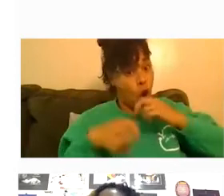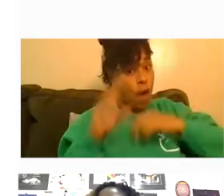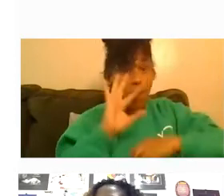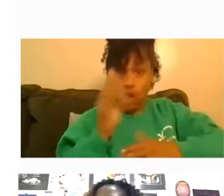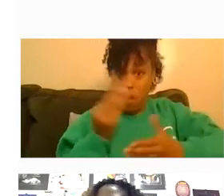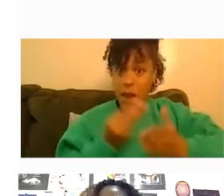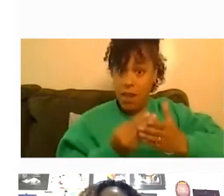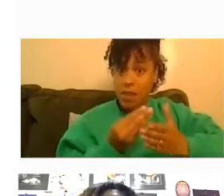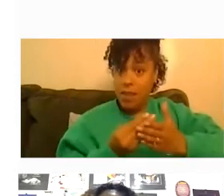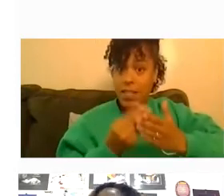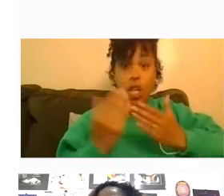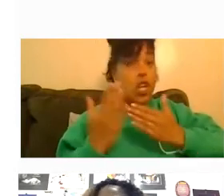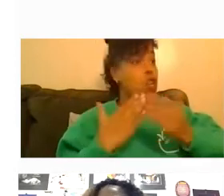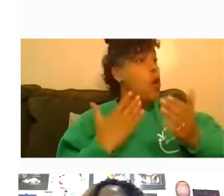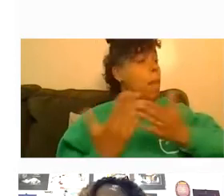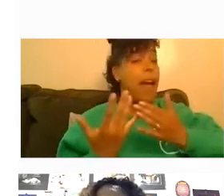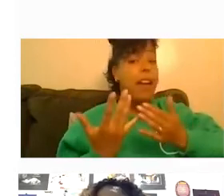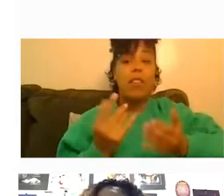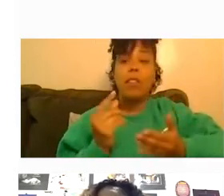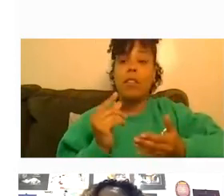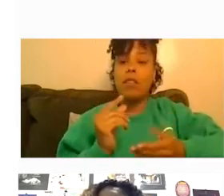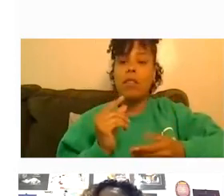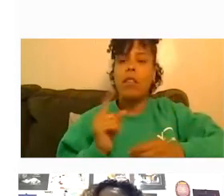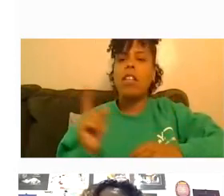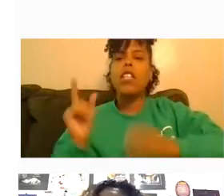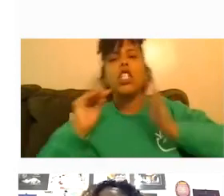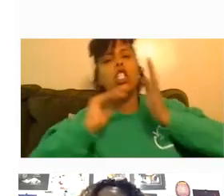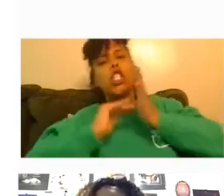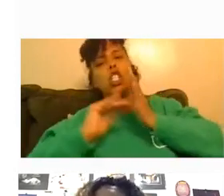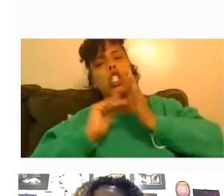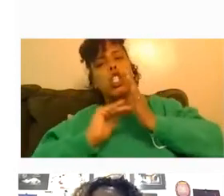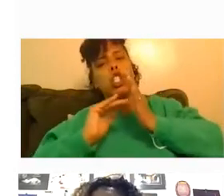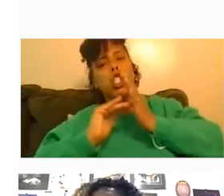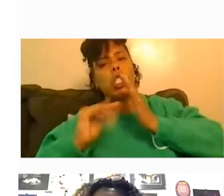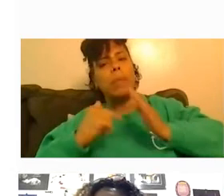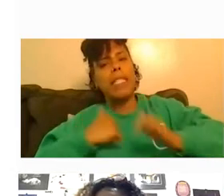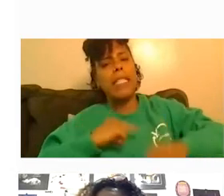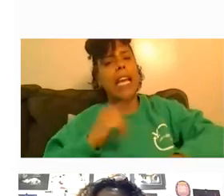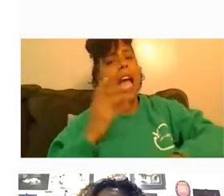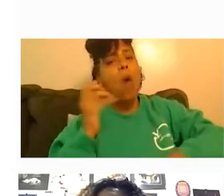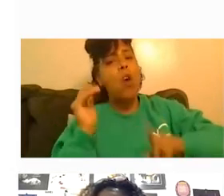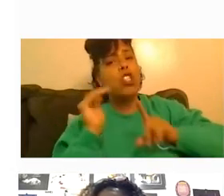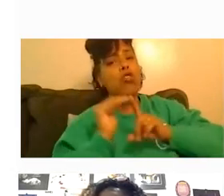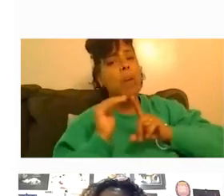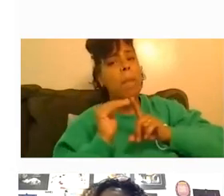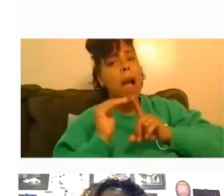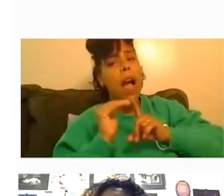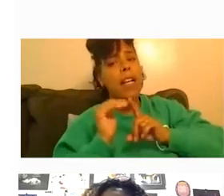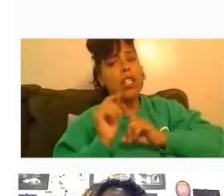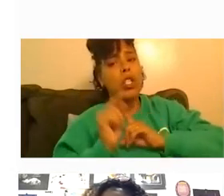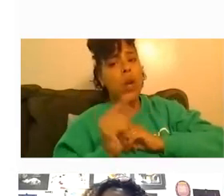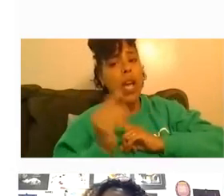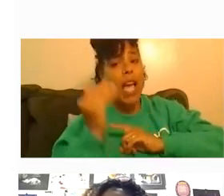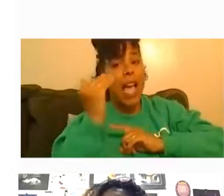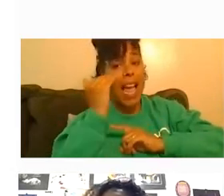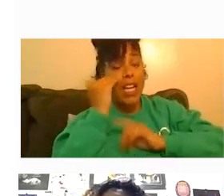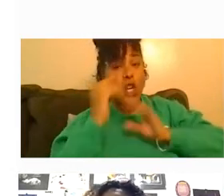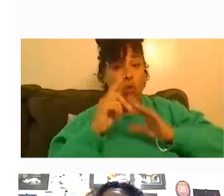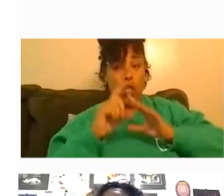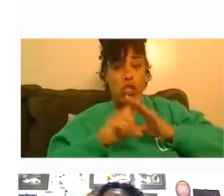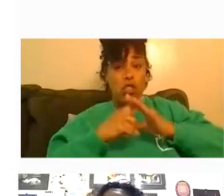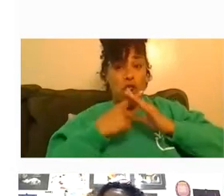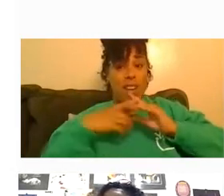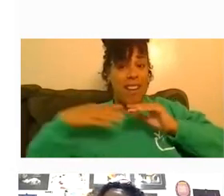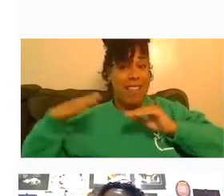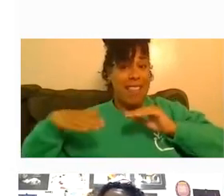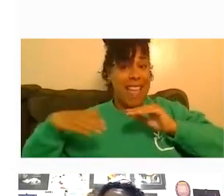for your money, no matter how you get it, whether Excuse it's from me, benefits. Miss Carol? Yes. I just want to remind you that I know we started a little bit late, but we